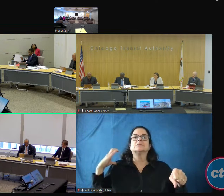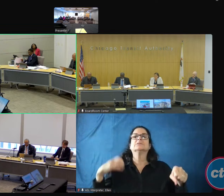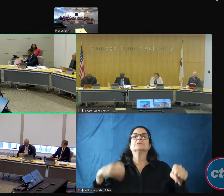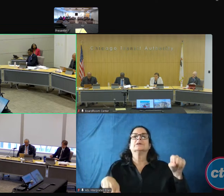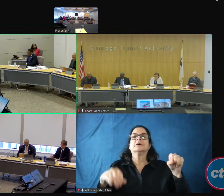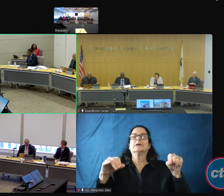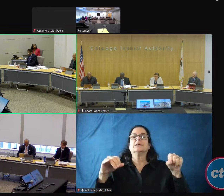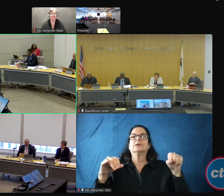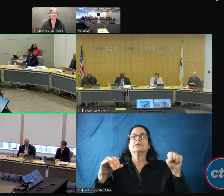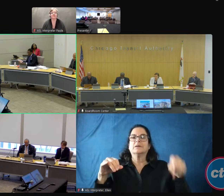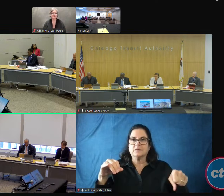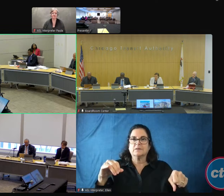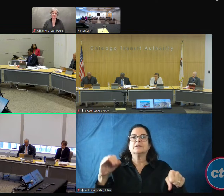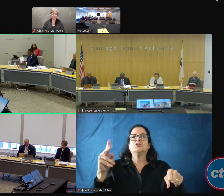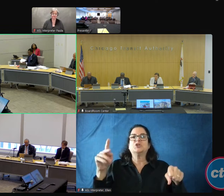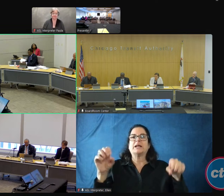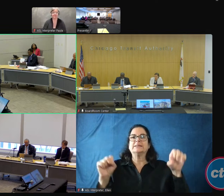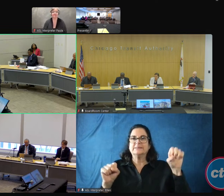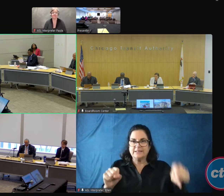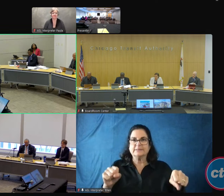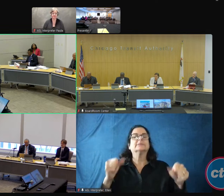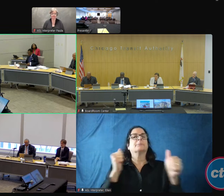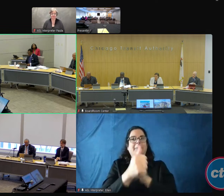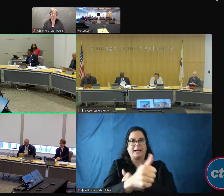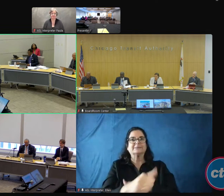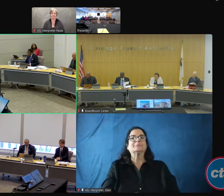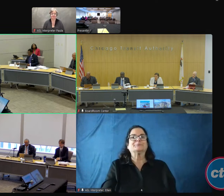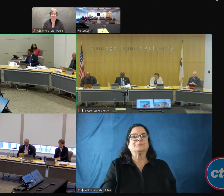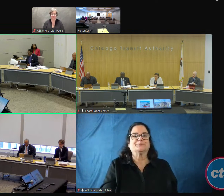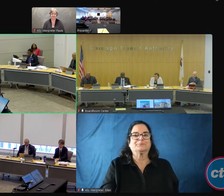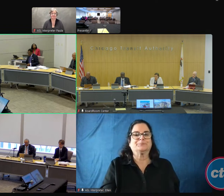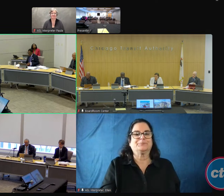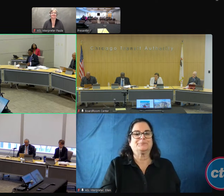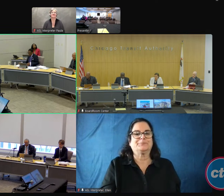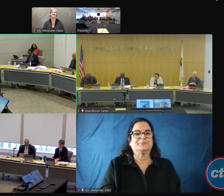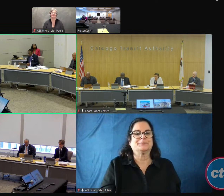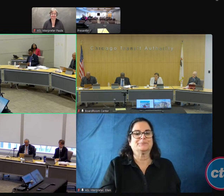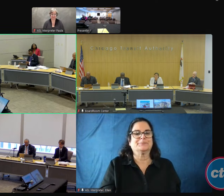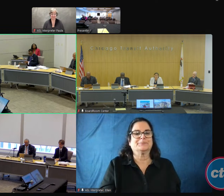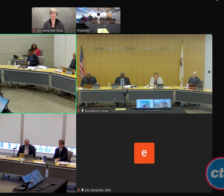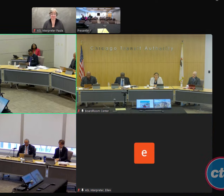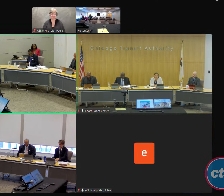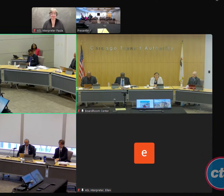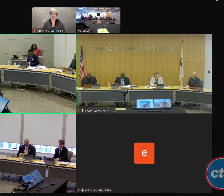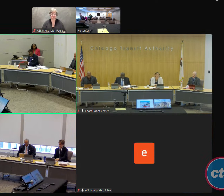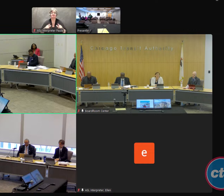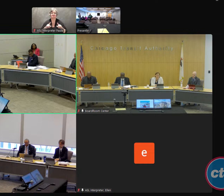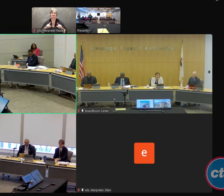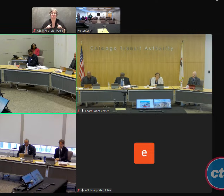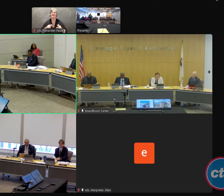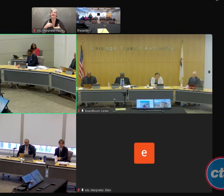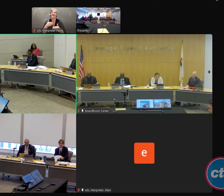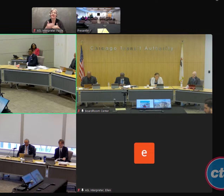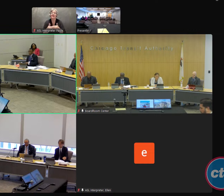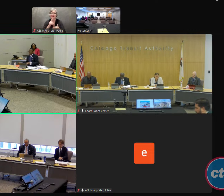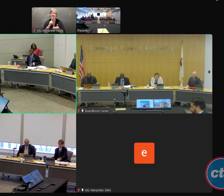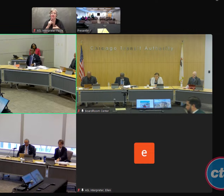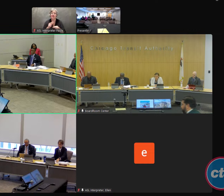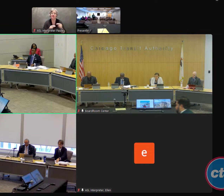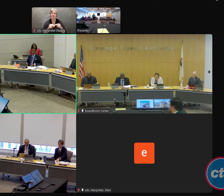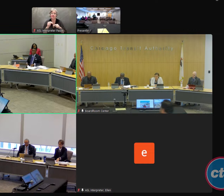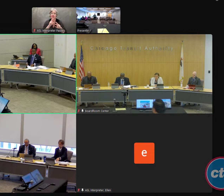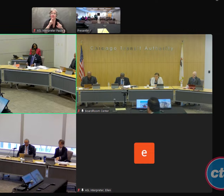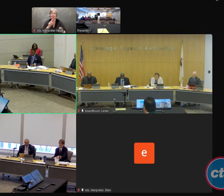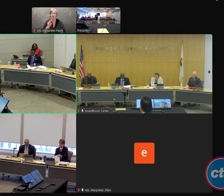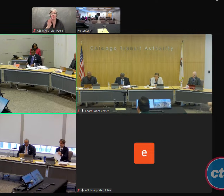passes. Our next order of business is the construction report from Bill Mooney, Chief Infrastructure